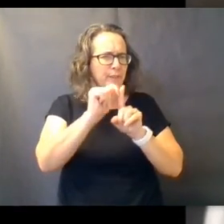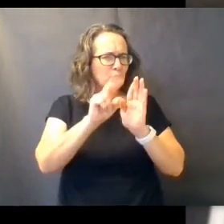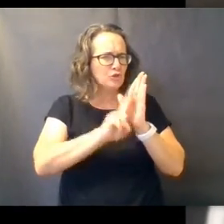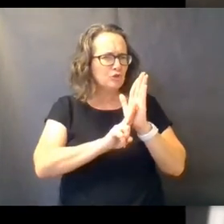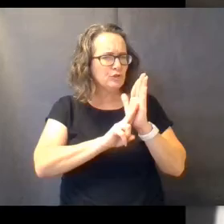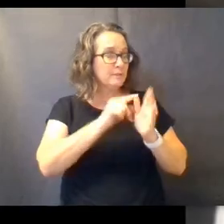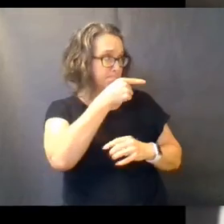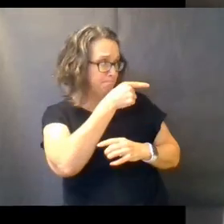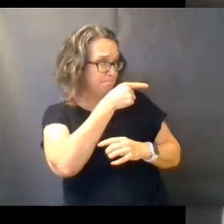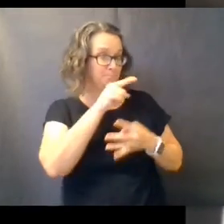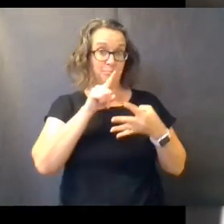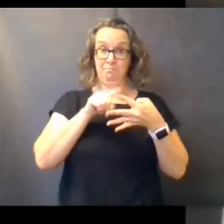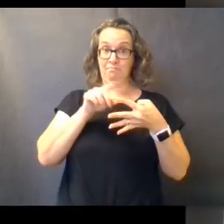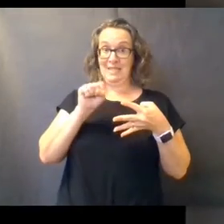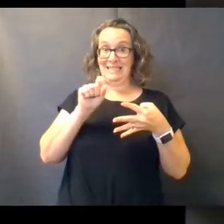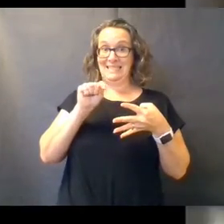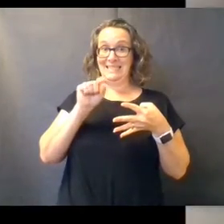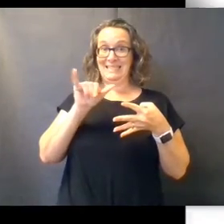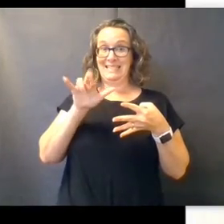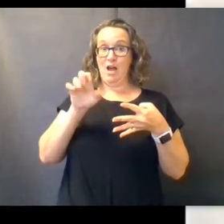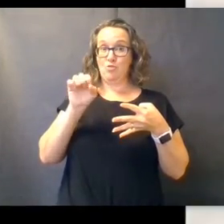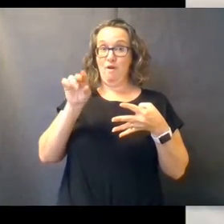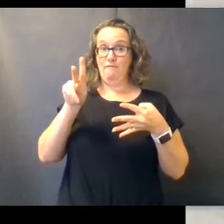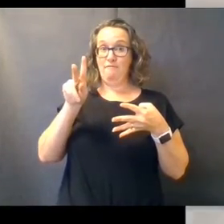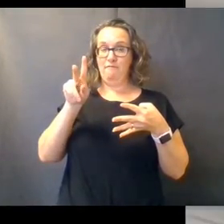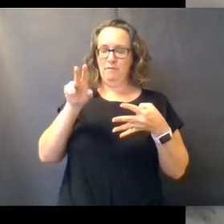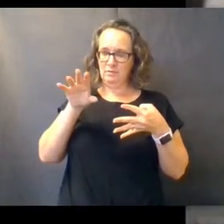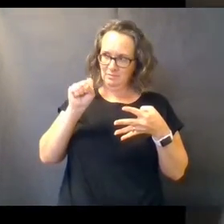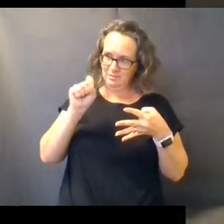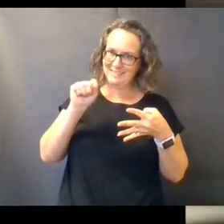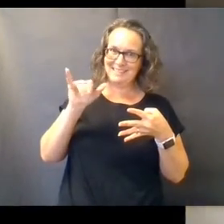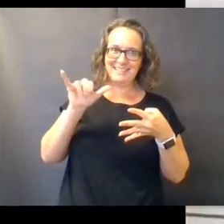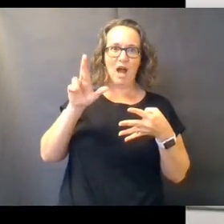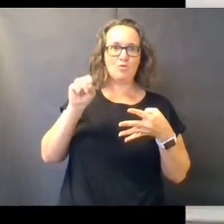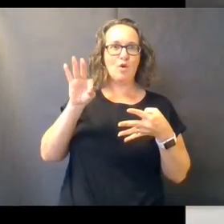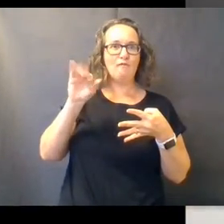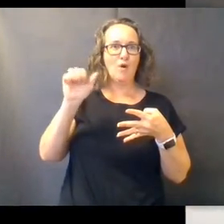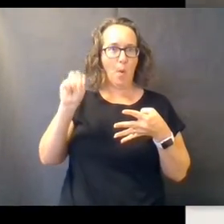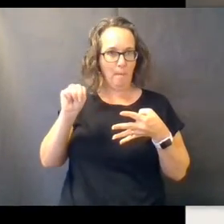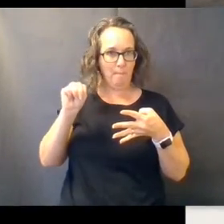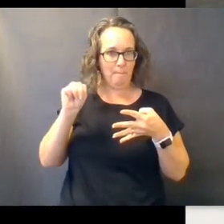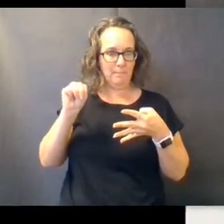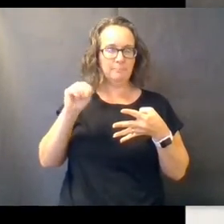the styrofoam, we are at 106 degrees.